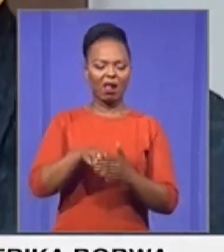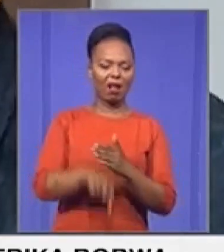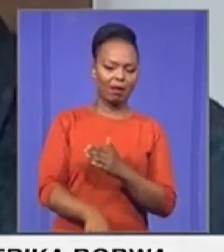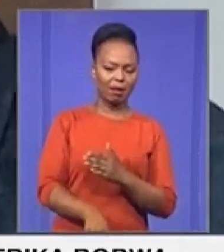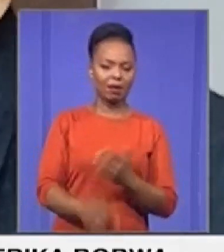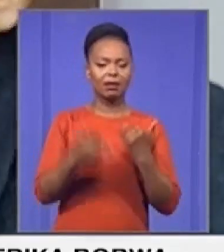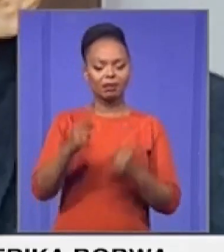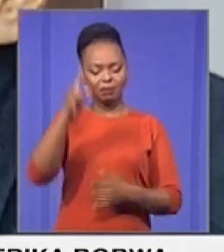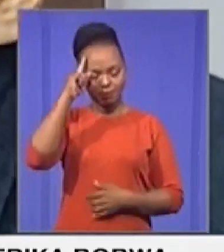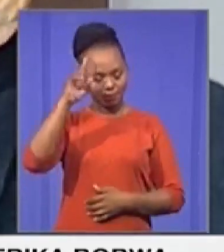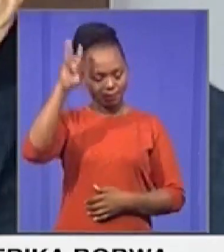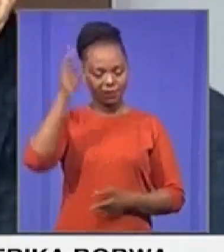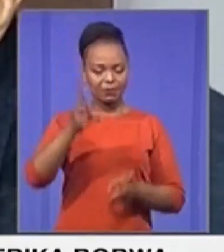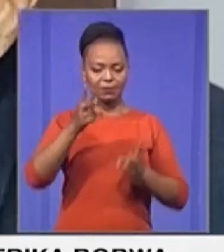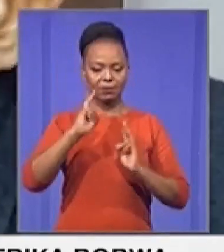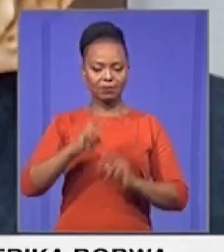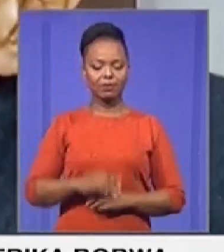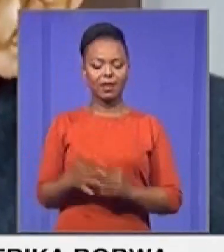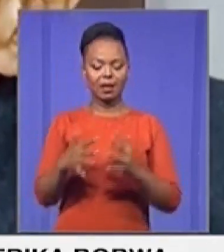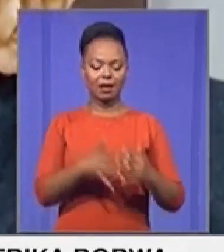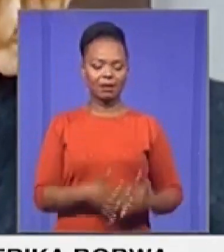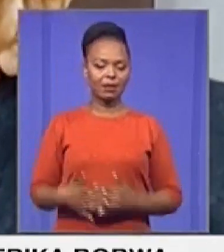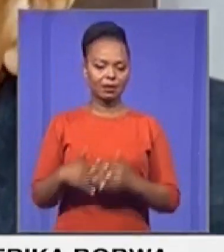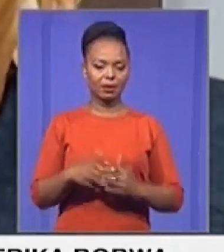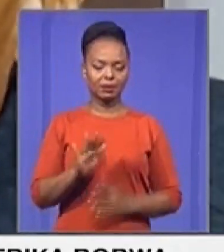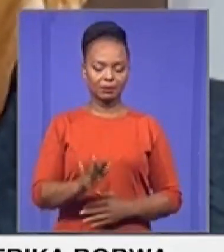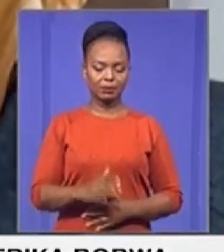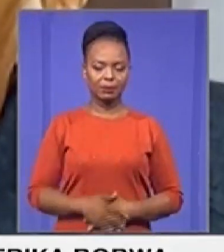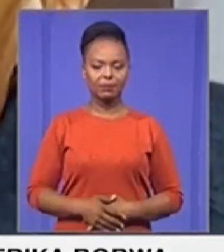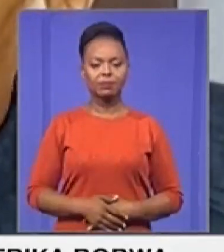of Madiba's visit to America, and